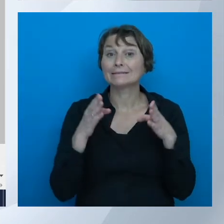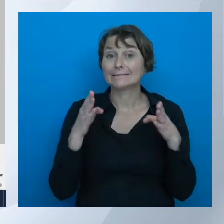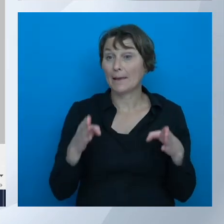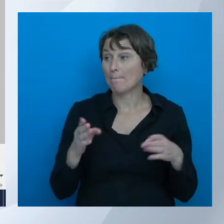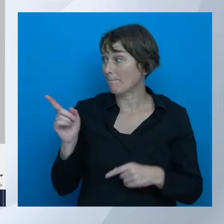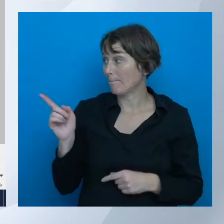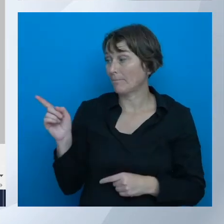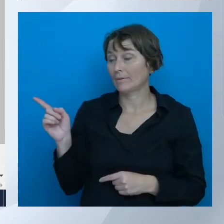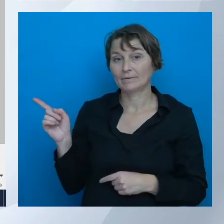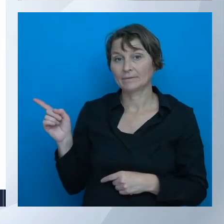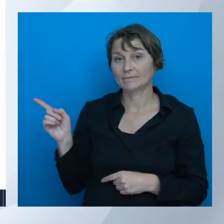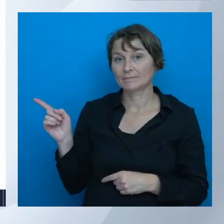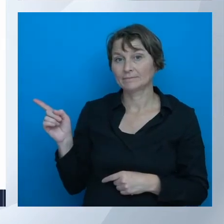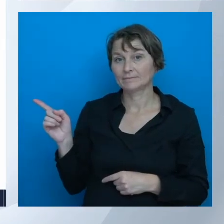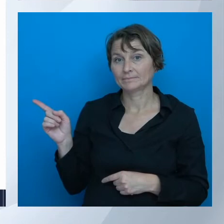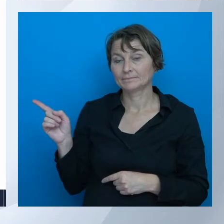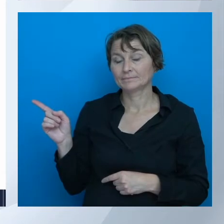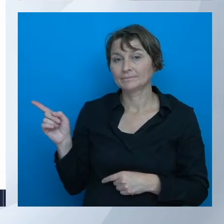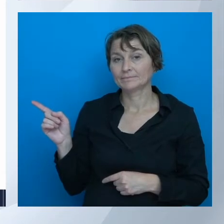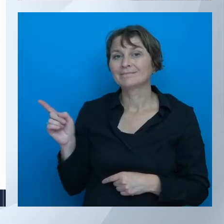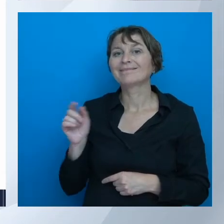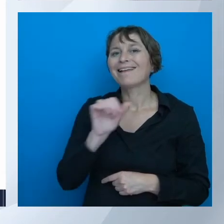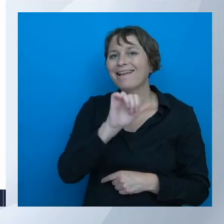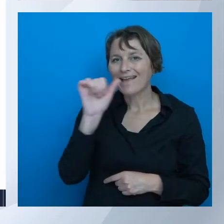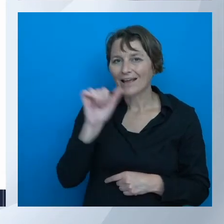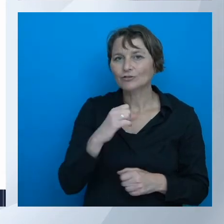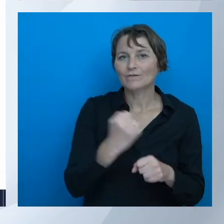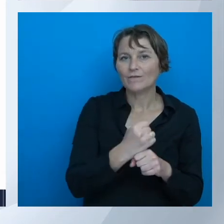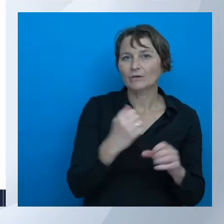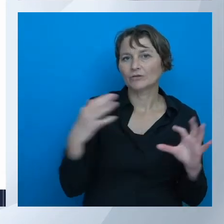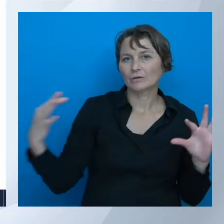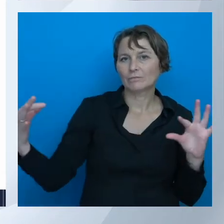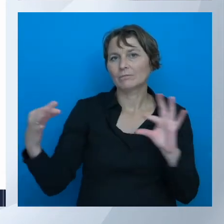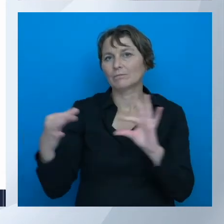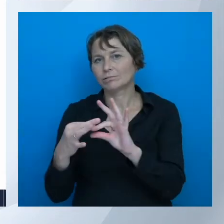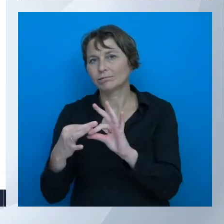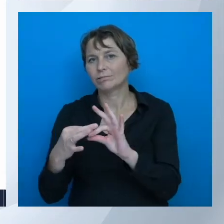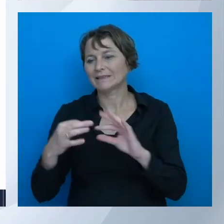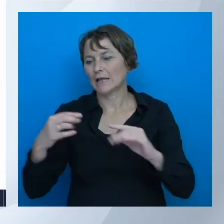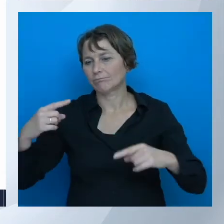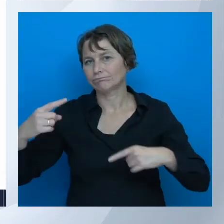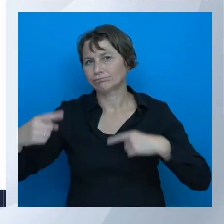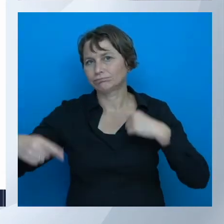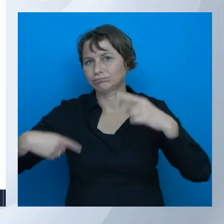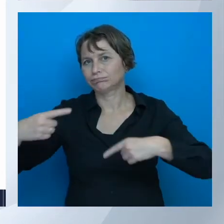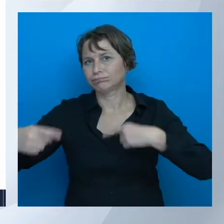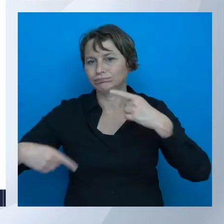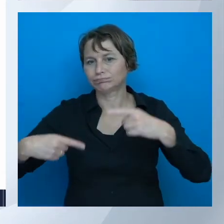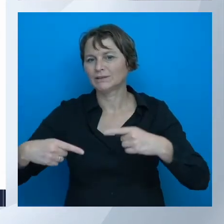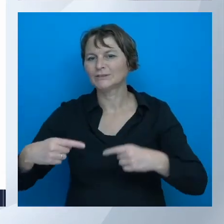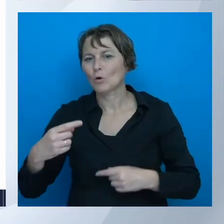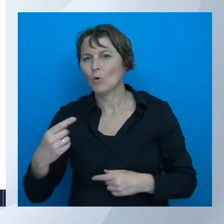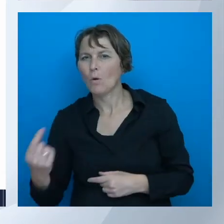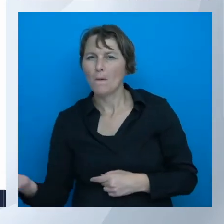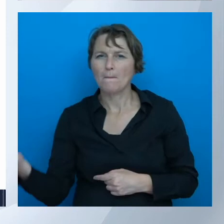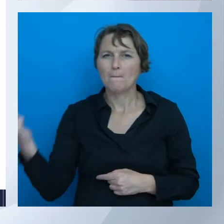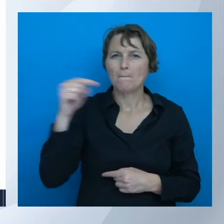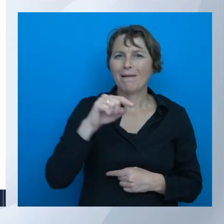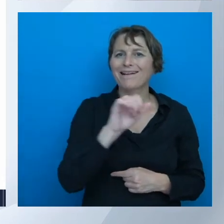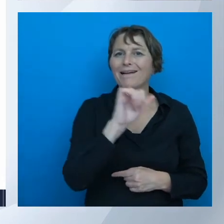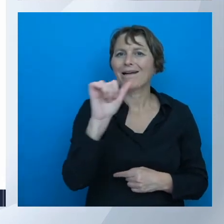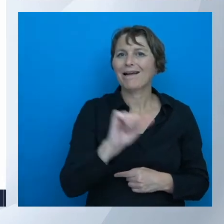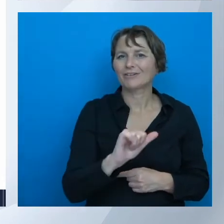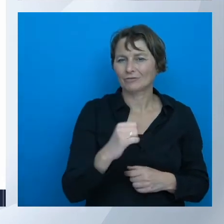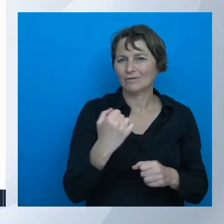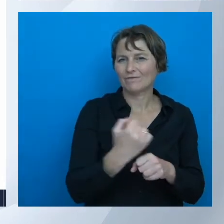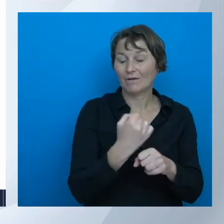Azure functions are running against. So if I go to my Azure functions and I go to the configuration, here you can see